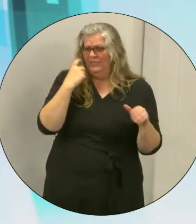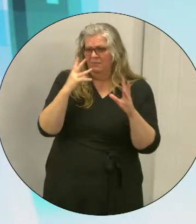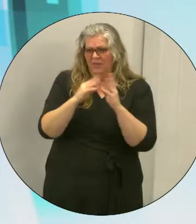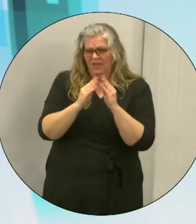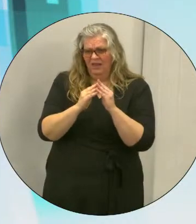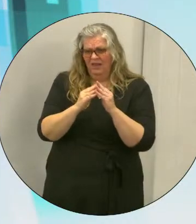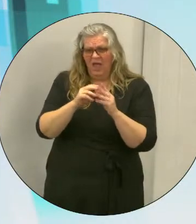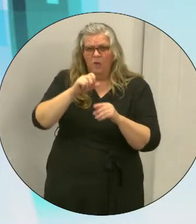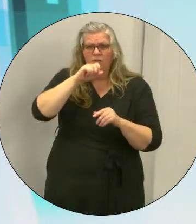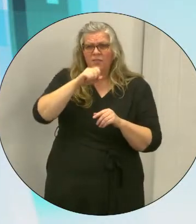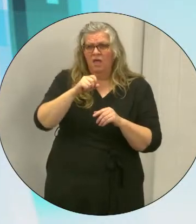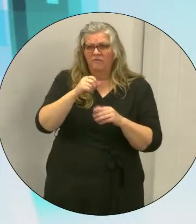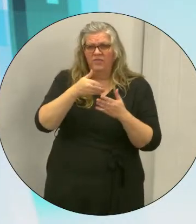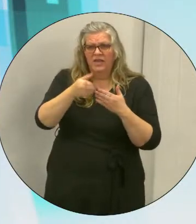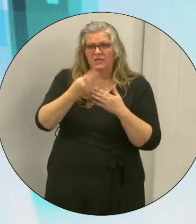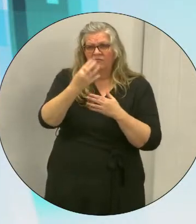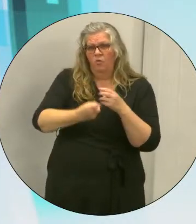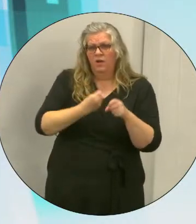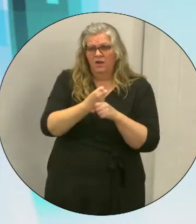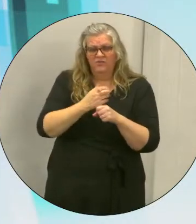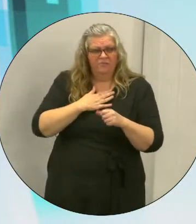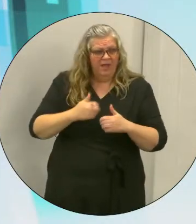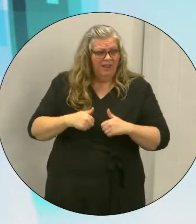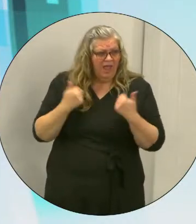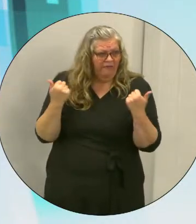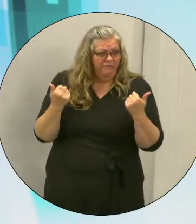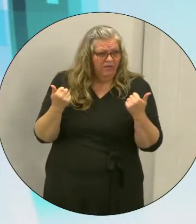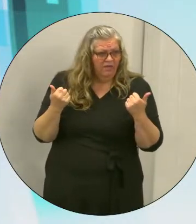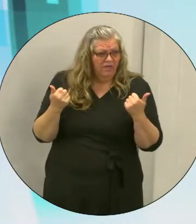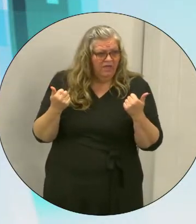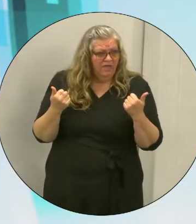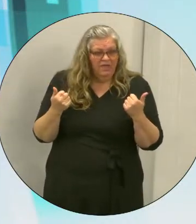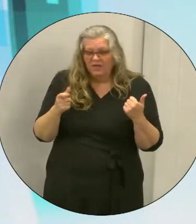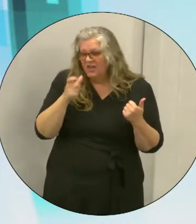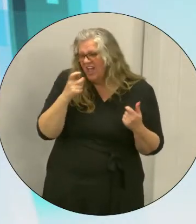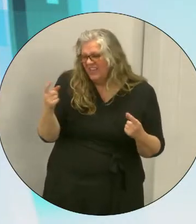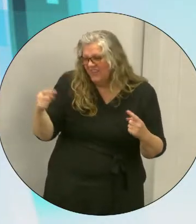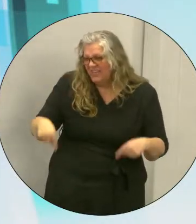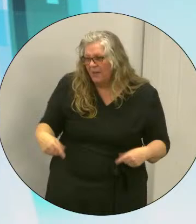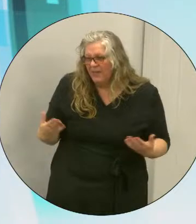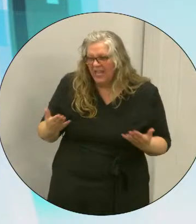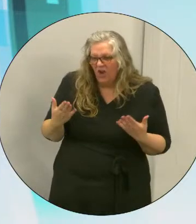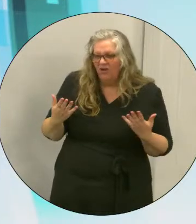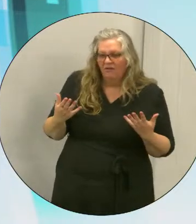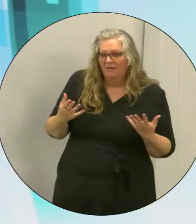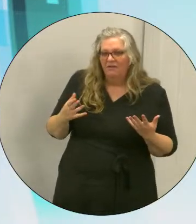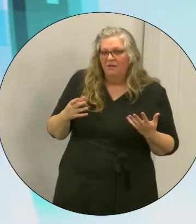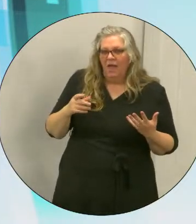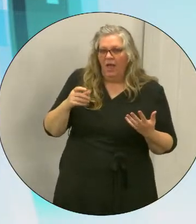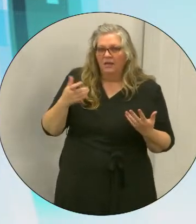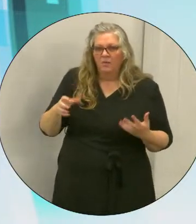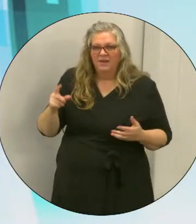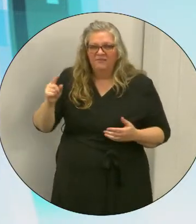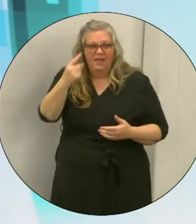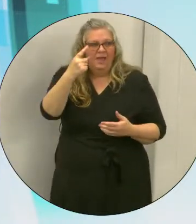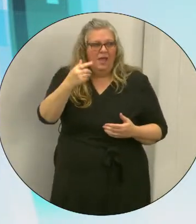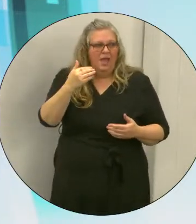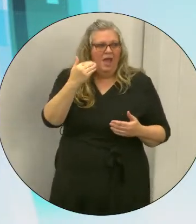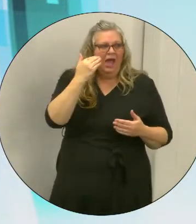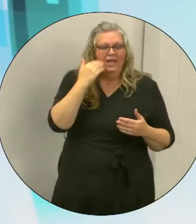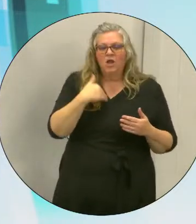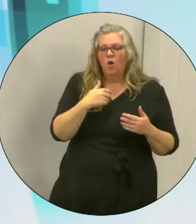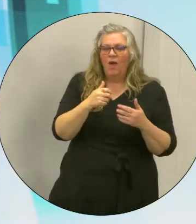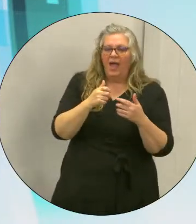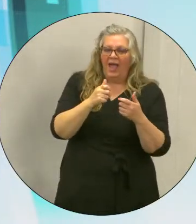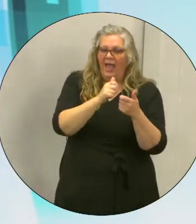4 years of my life, like, just not even coming here, no offense. Like, I know I ran, I'm willing, but you know what I